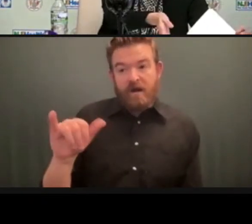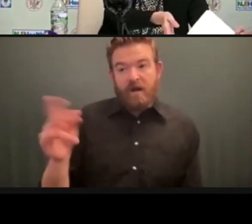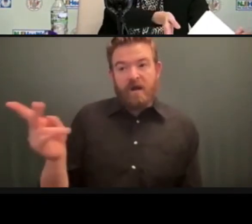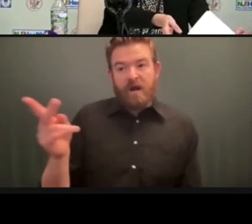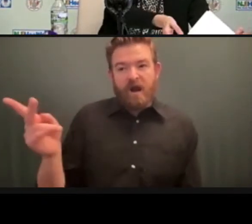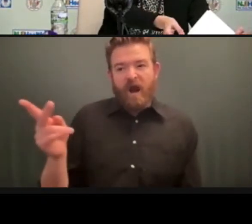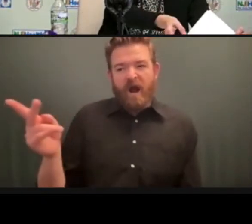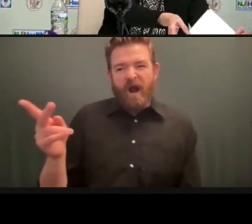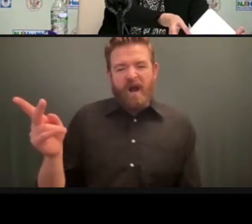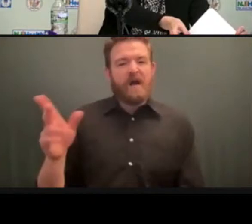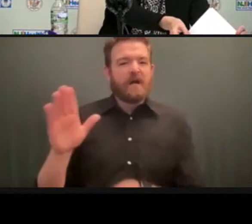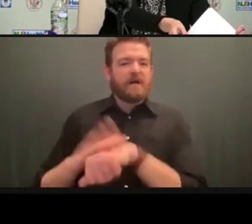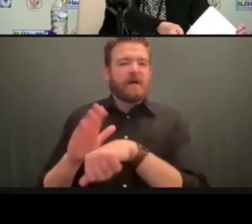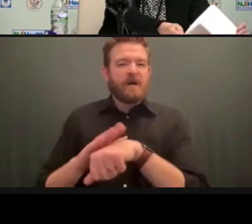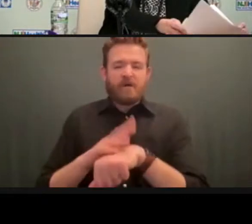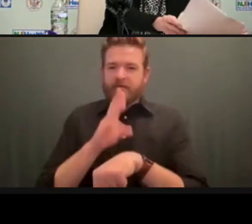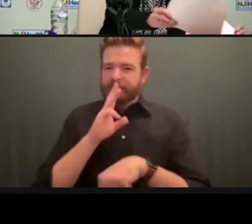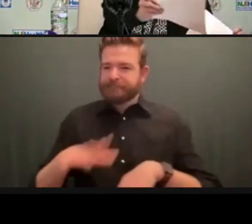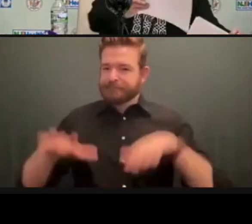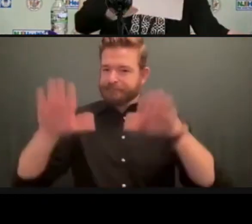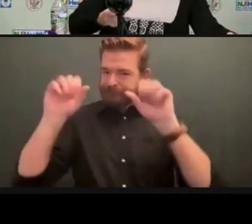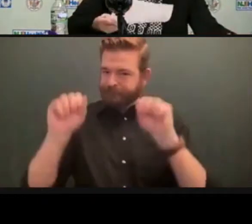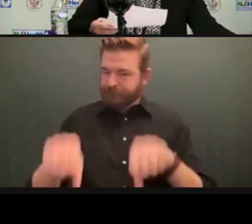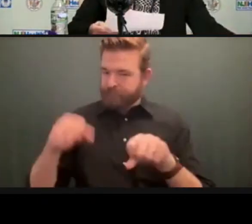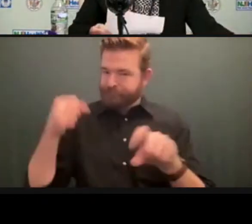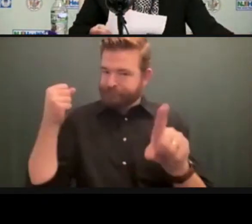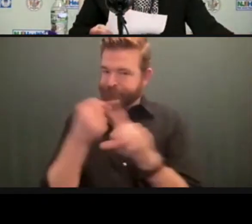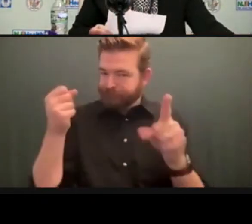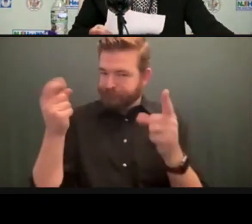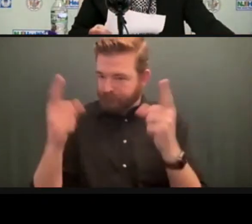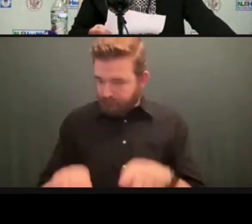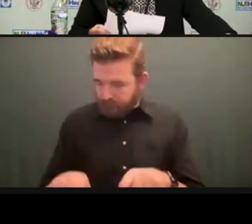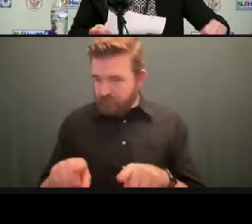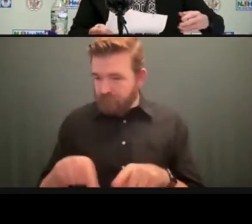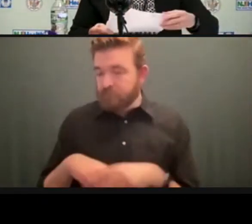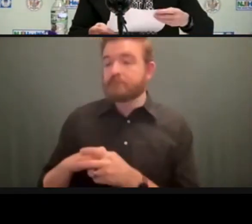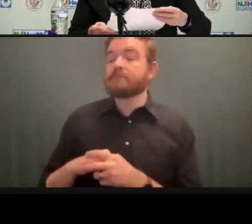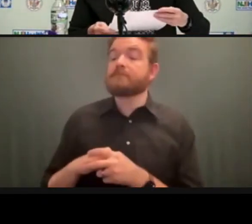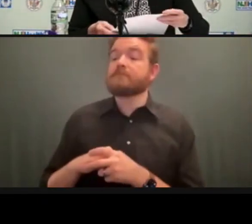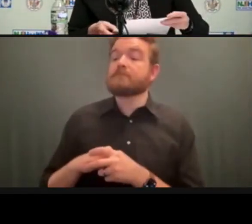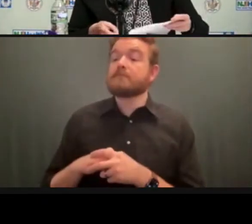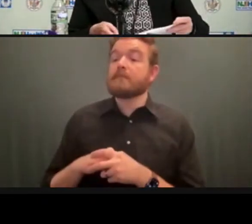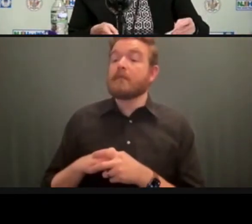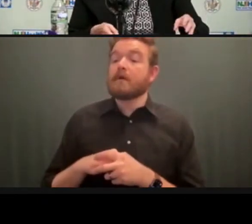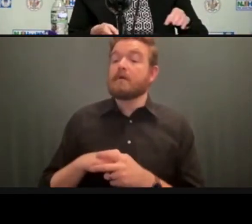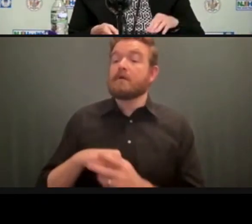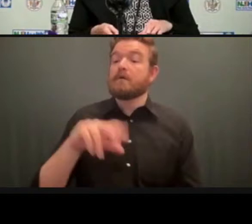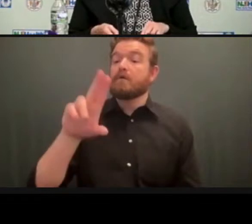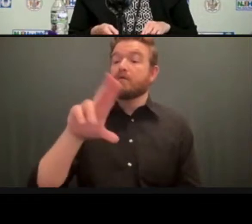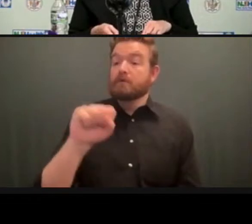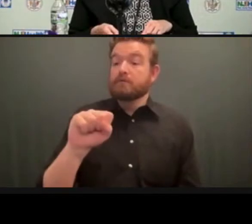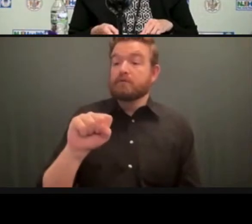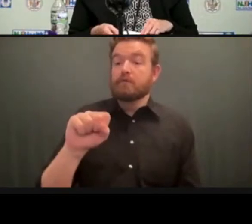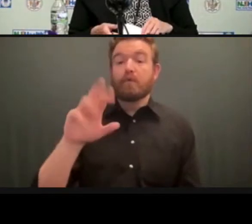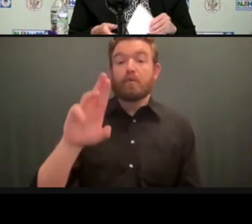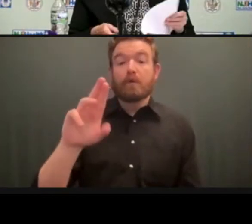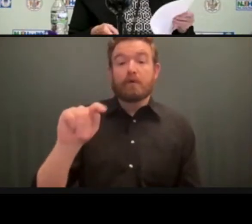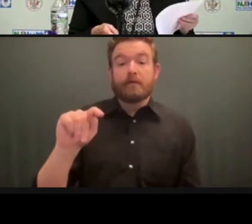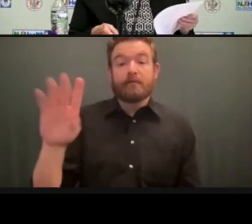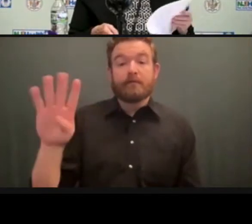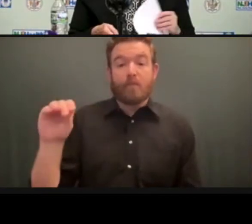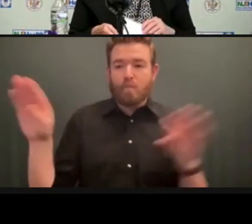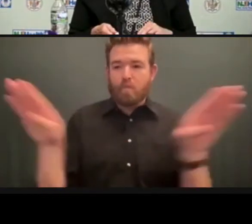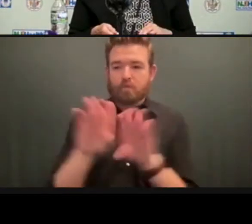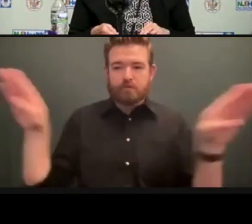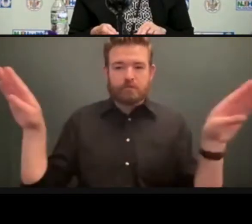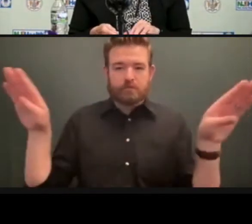US 40, both eastbound and westbound, are closed right now, and traffic is being detoured because of the flooding down there. Upwards